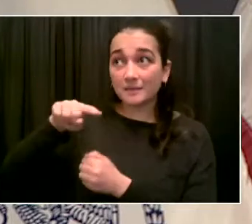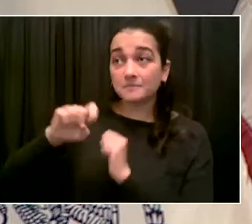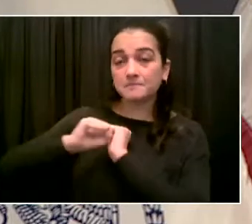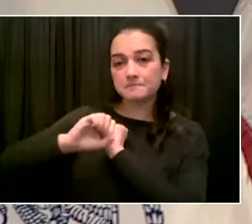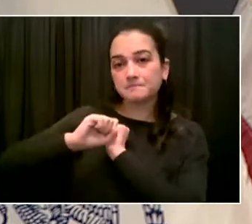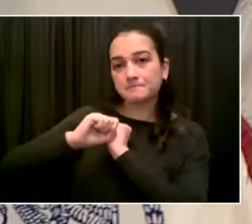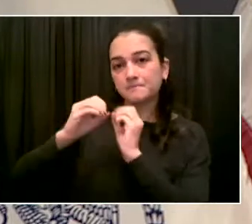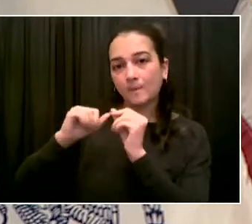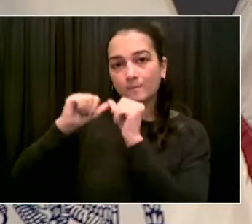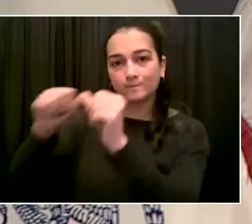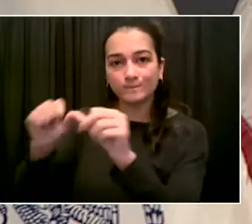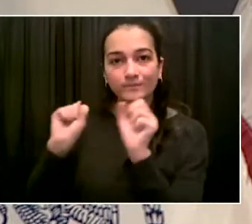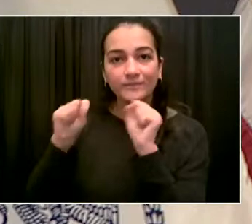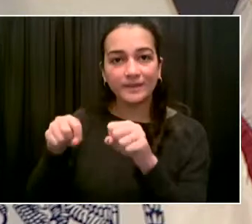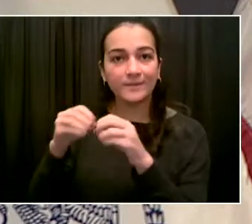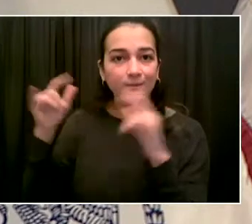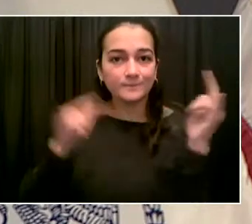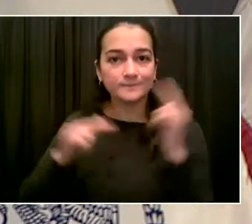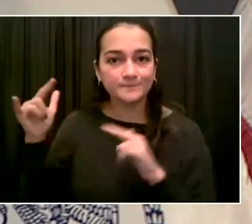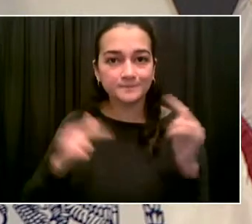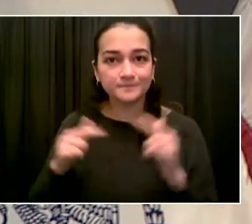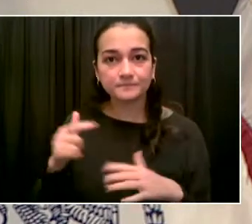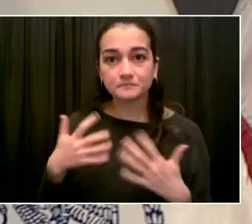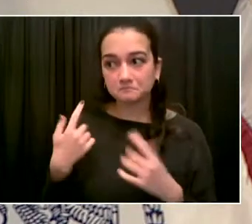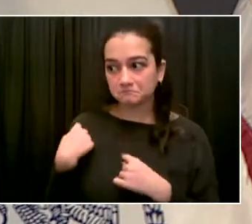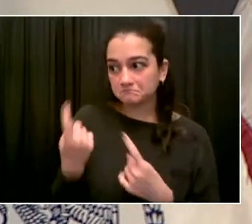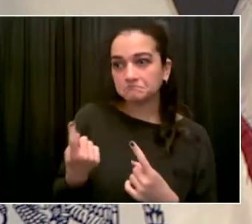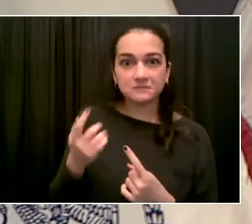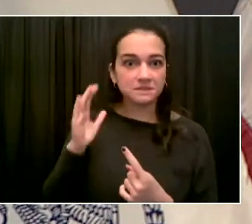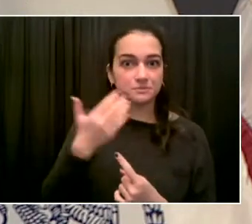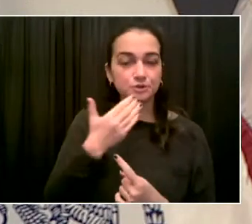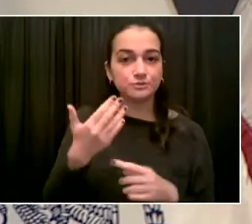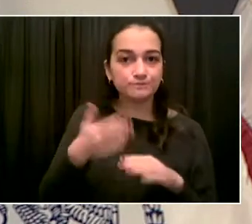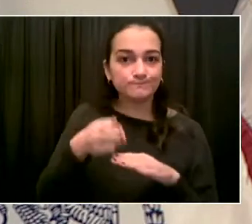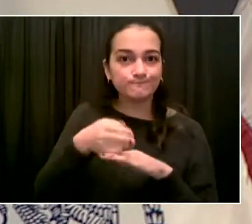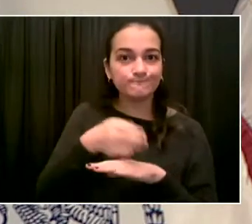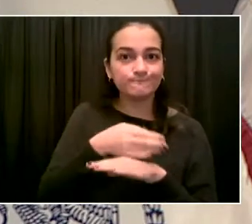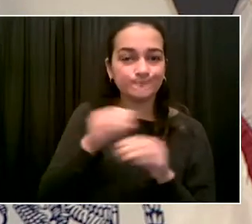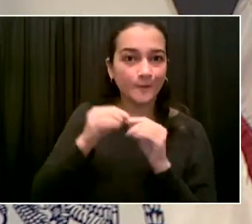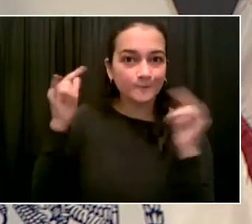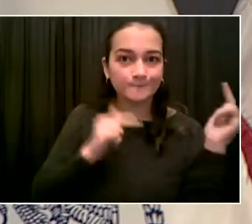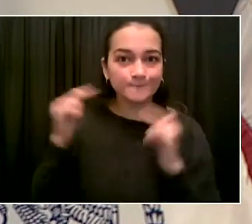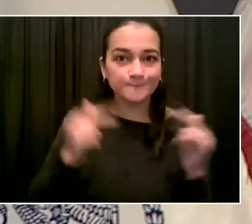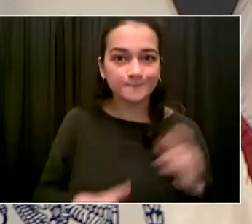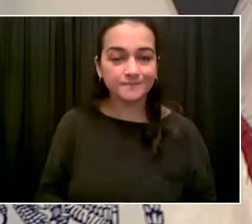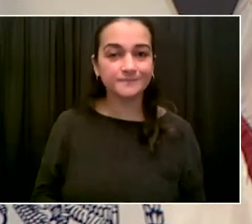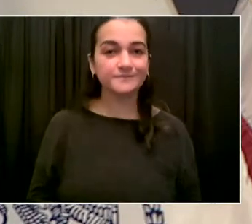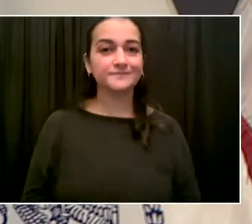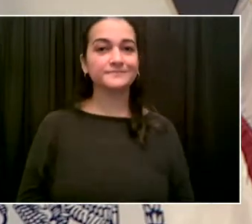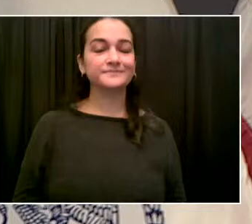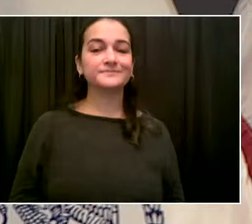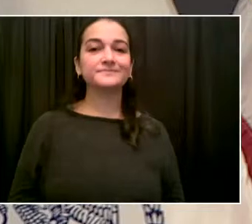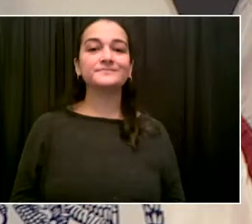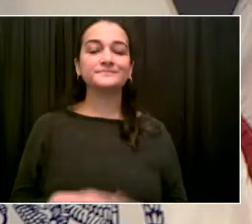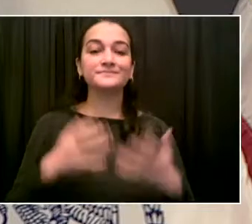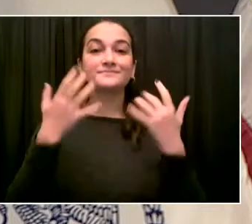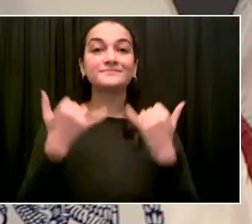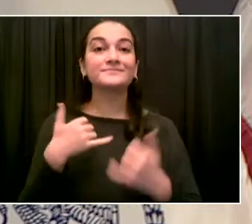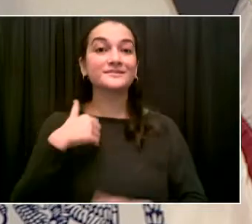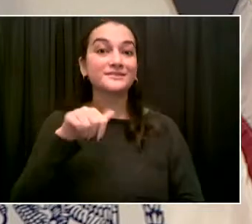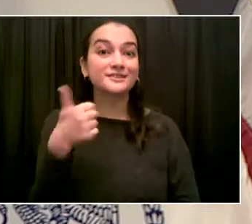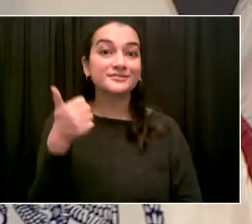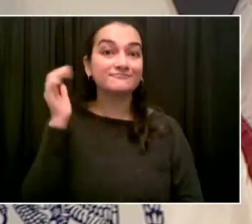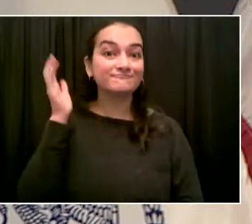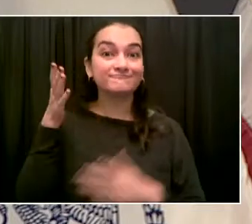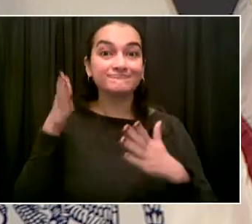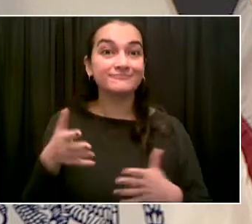yielding a great impact for the city. I want you to hear more from one of our top international tourism partners who's doing great work. My pleasure to